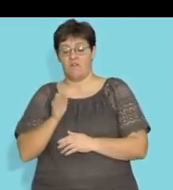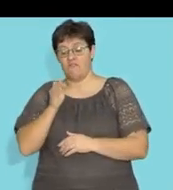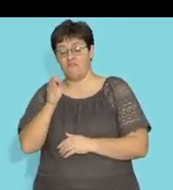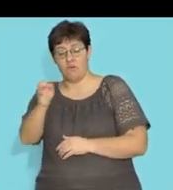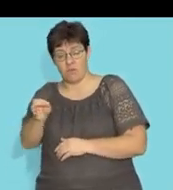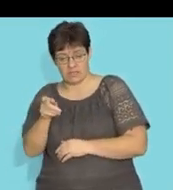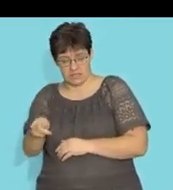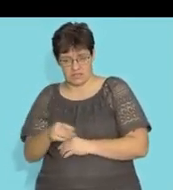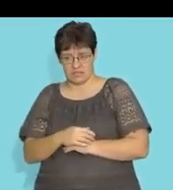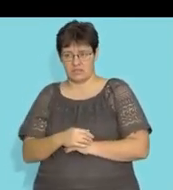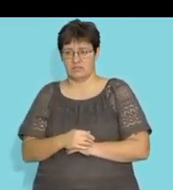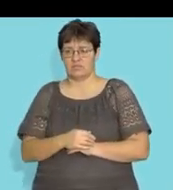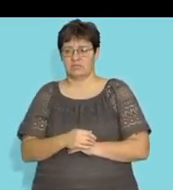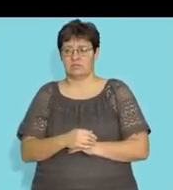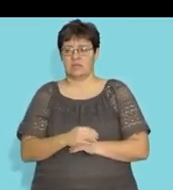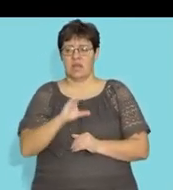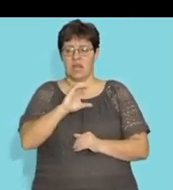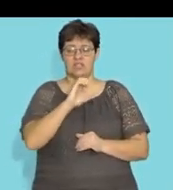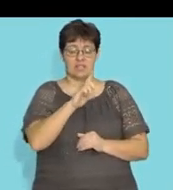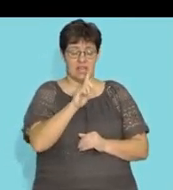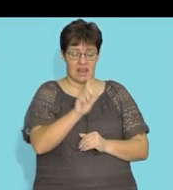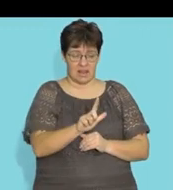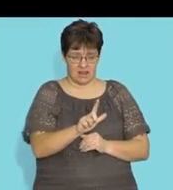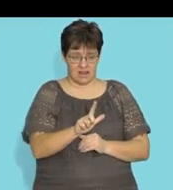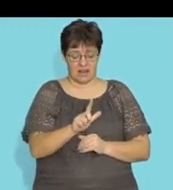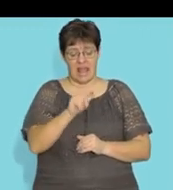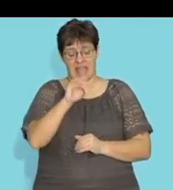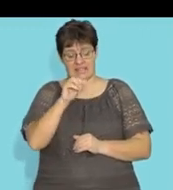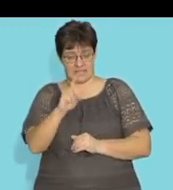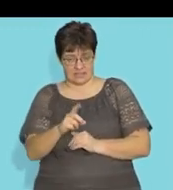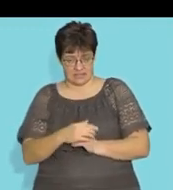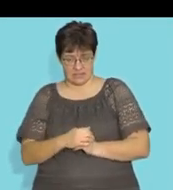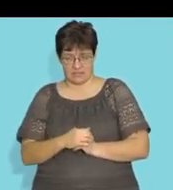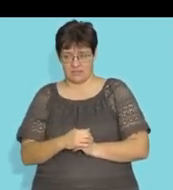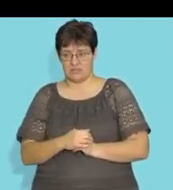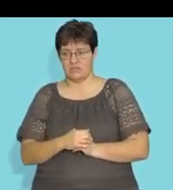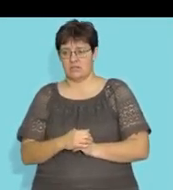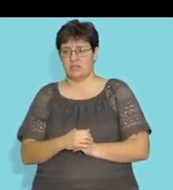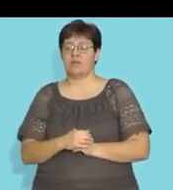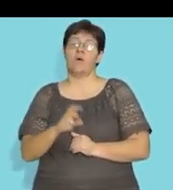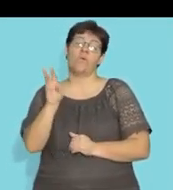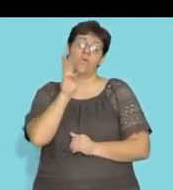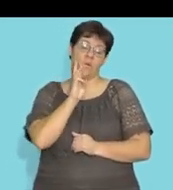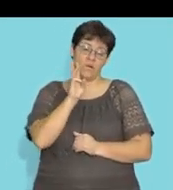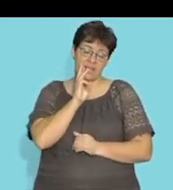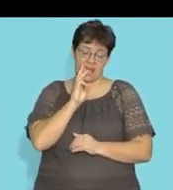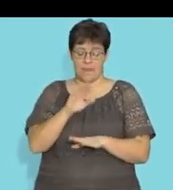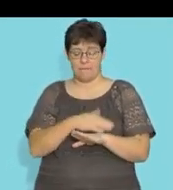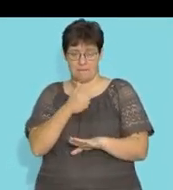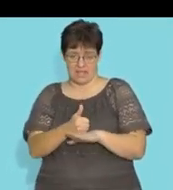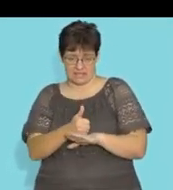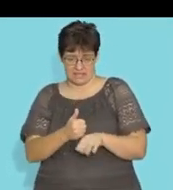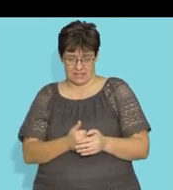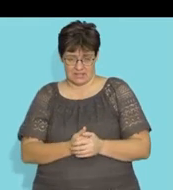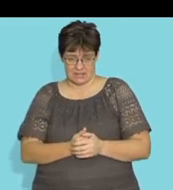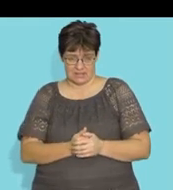we know for the forward reaction, the hydrochloric acid is the acid, the water is